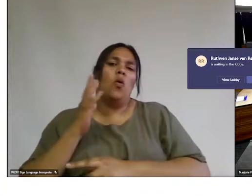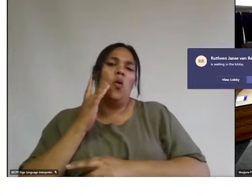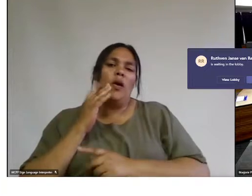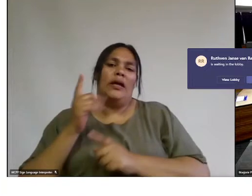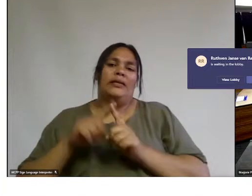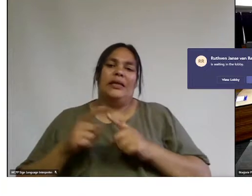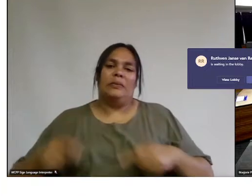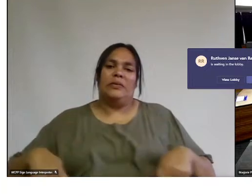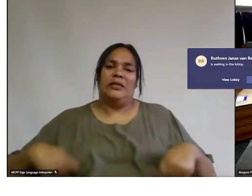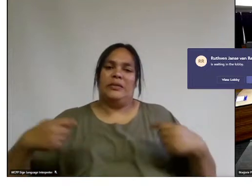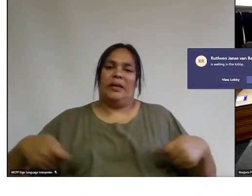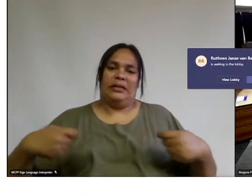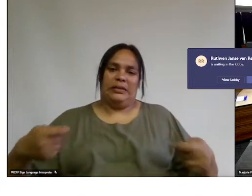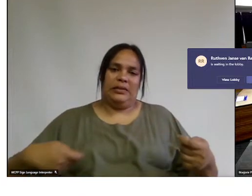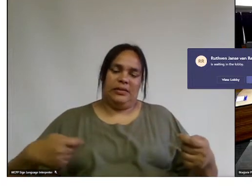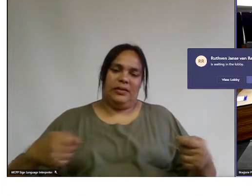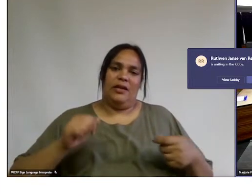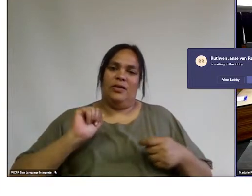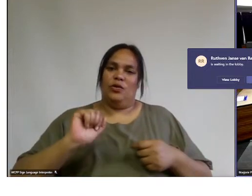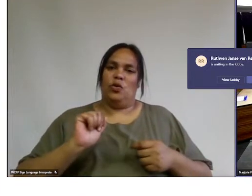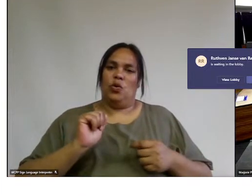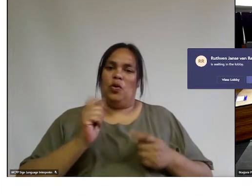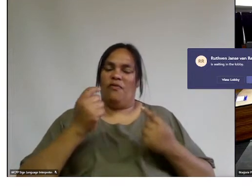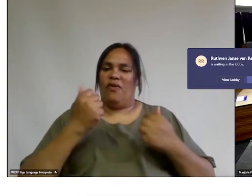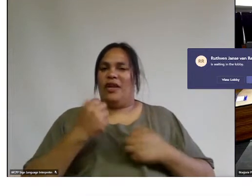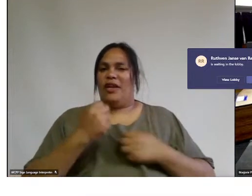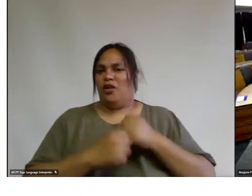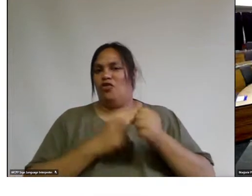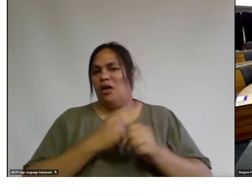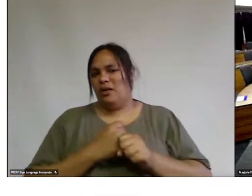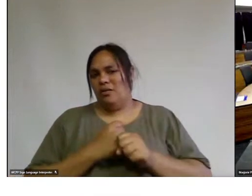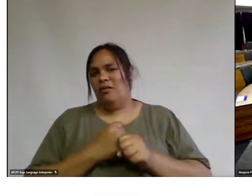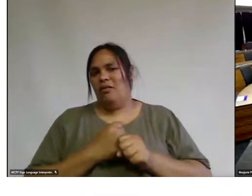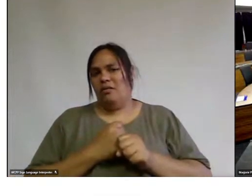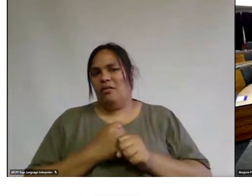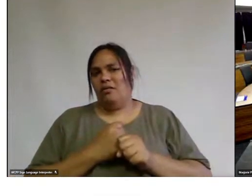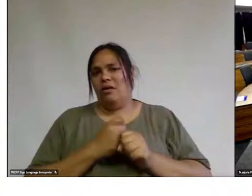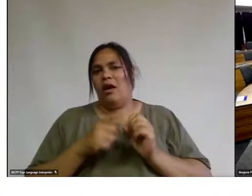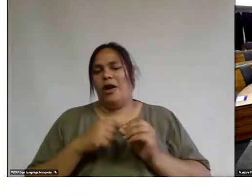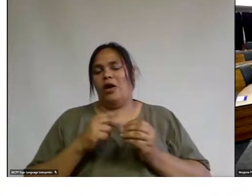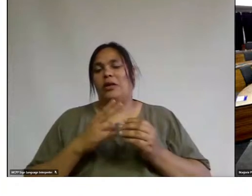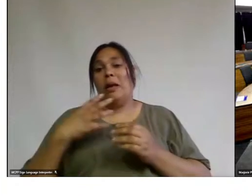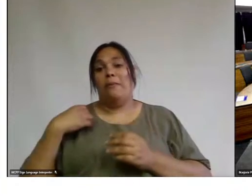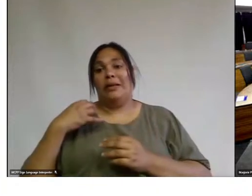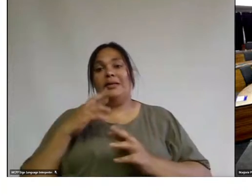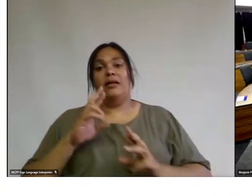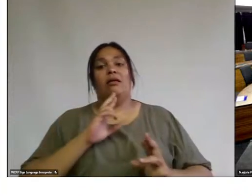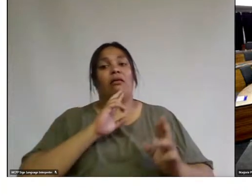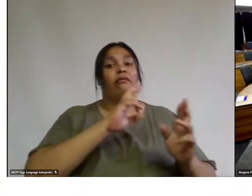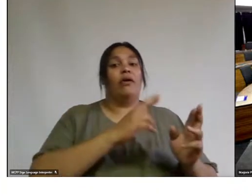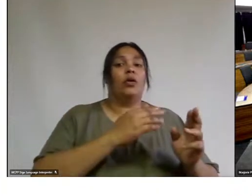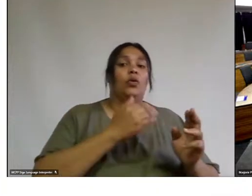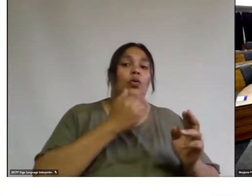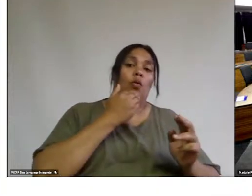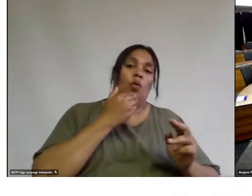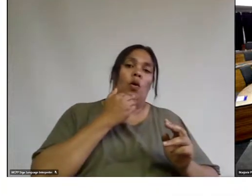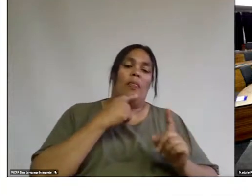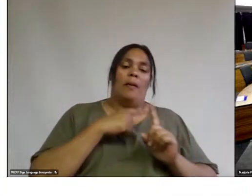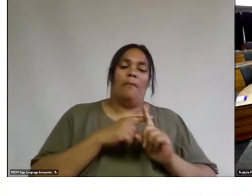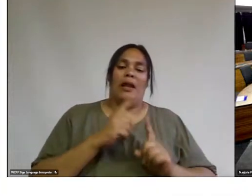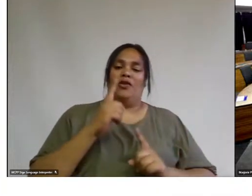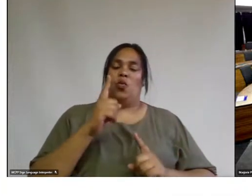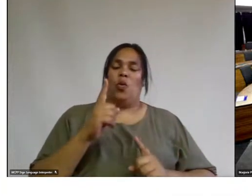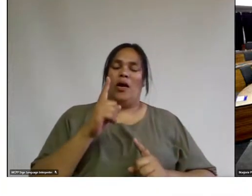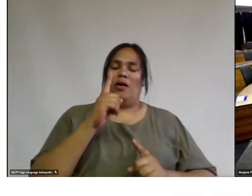spend in this particular financial year, considering Minister was referring to the plus 1 million